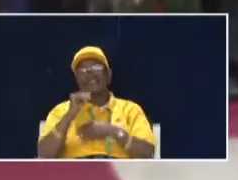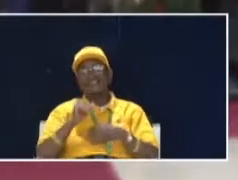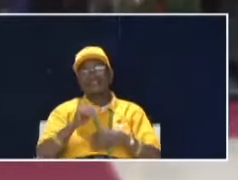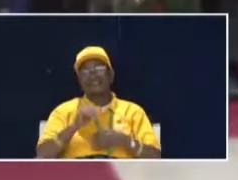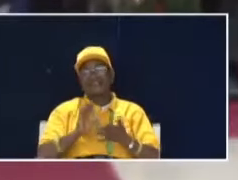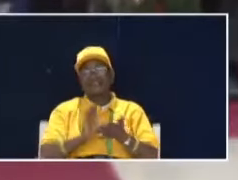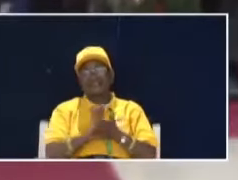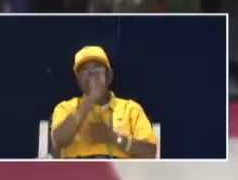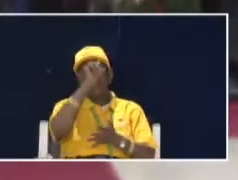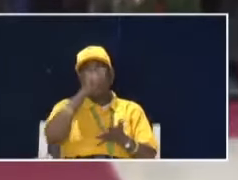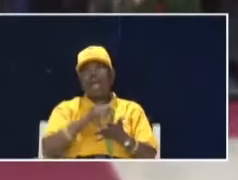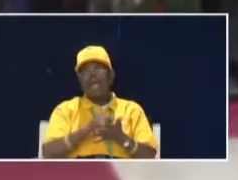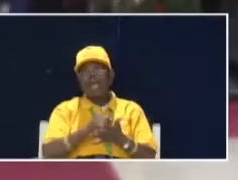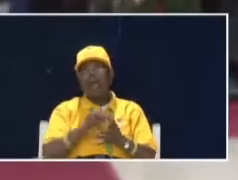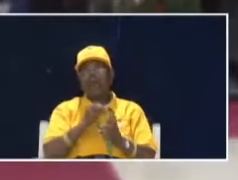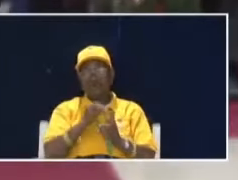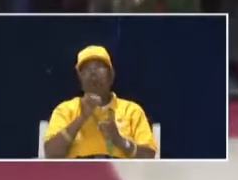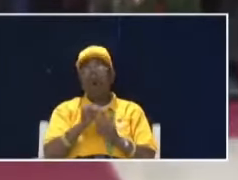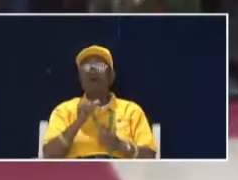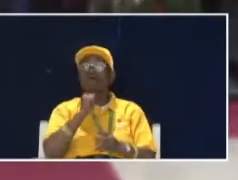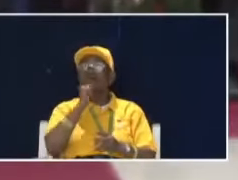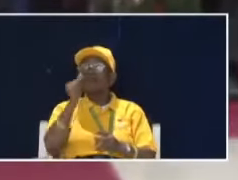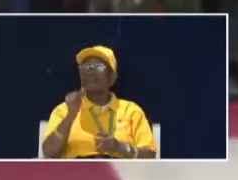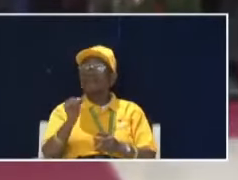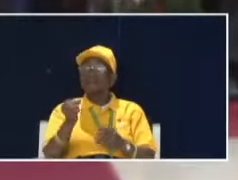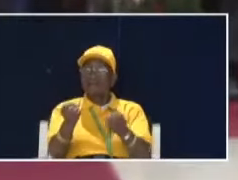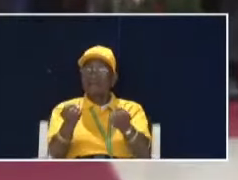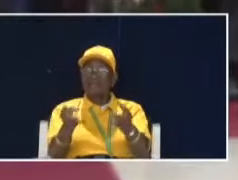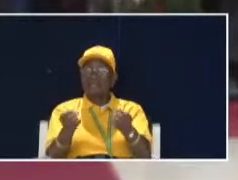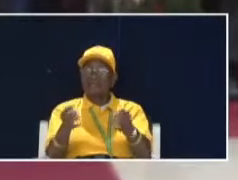Believe it or not, many people are copying us now.